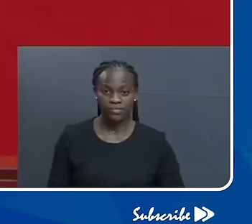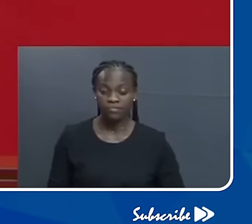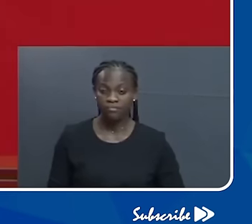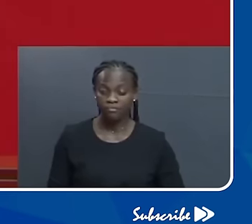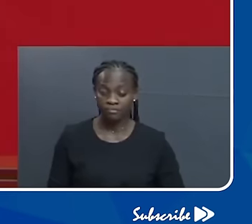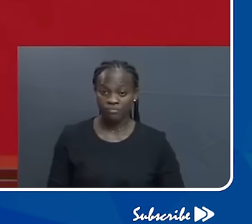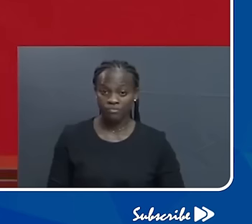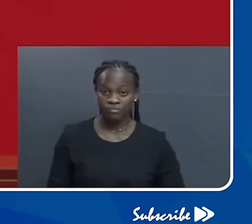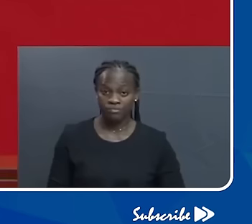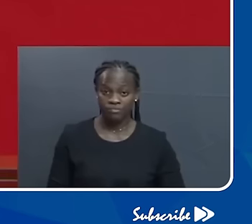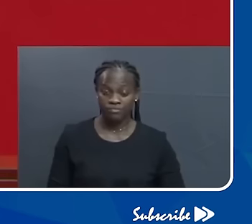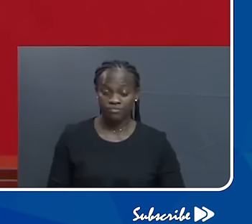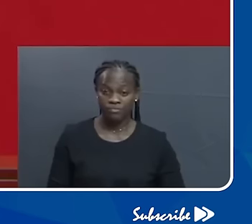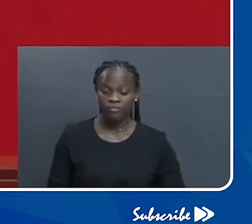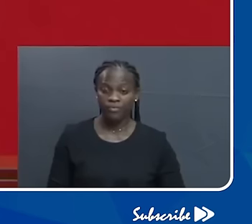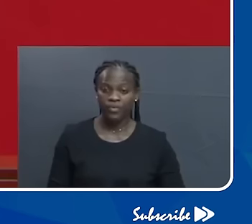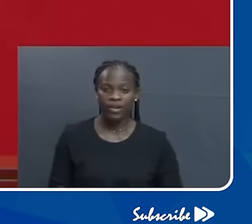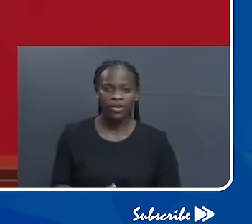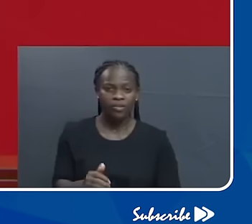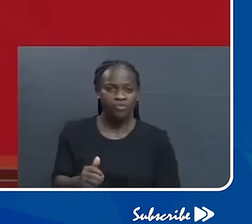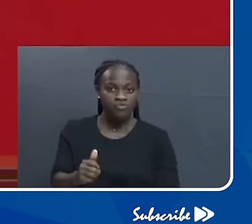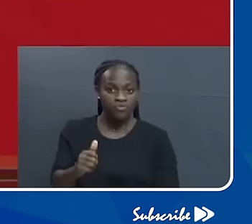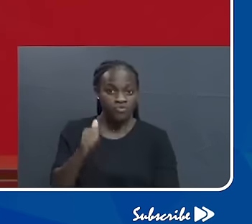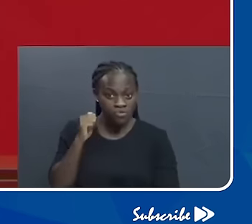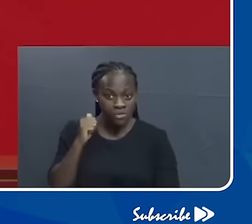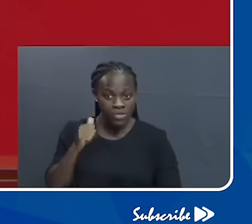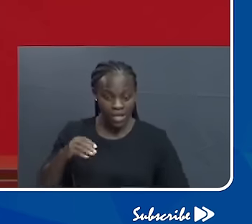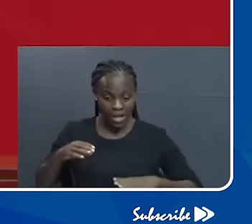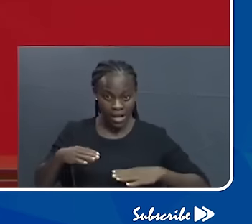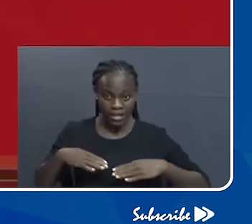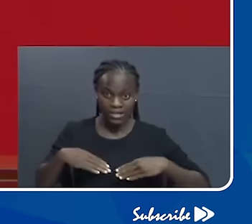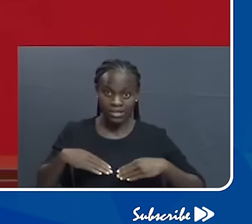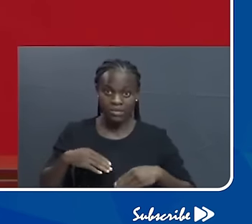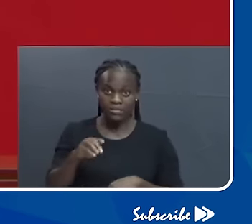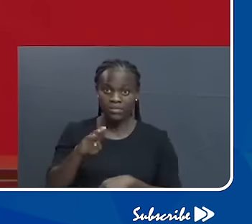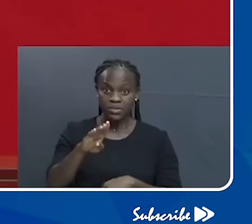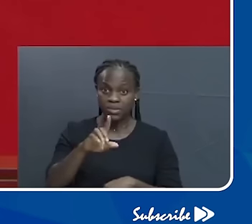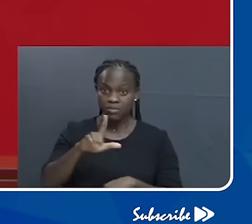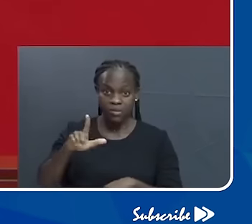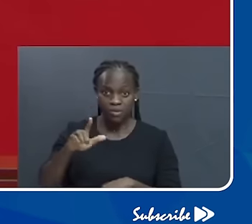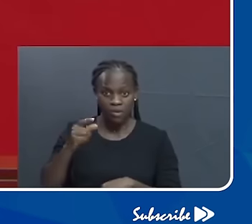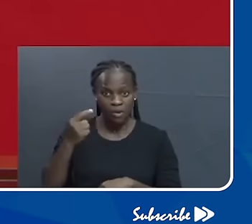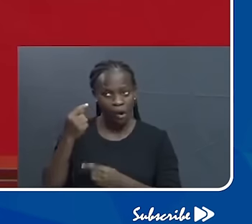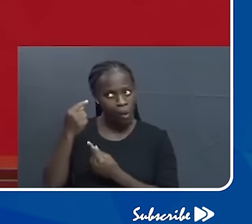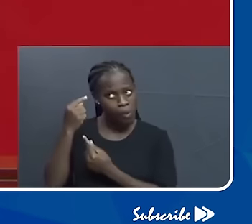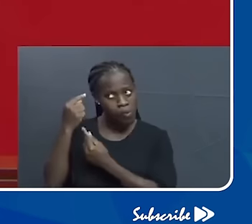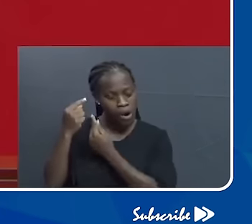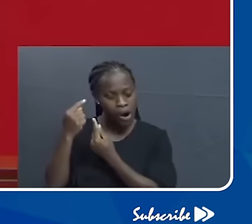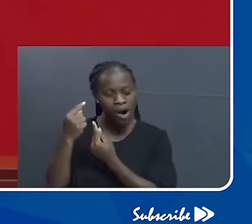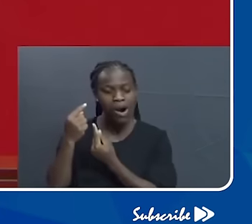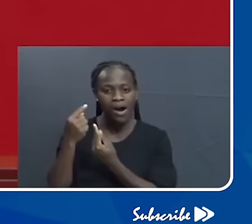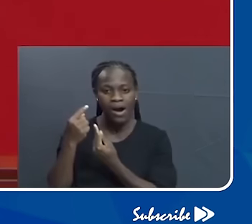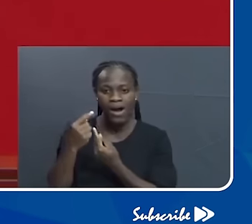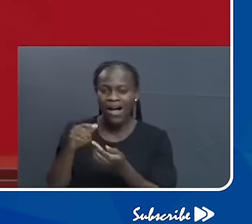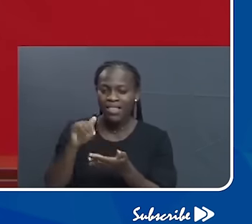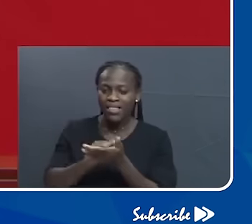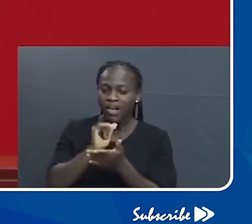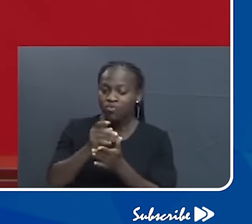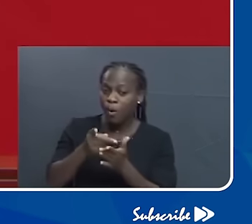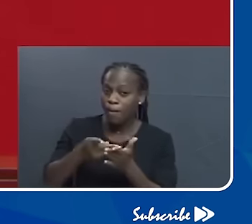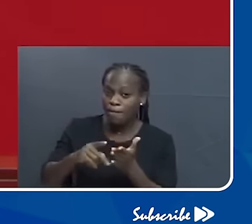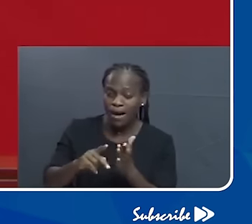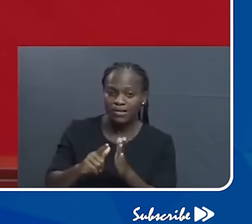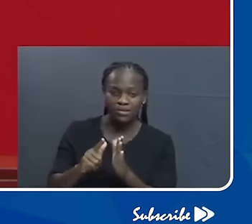refusal to even accept the bill for consideration falls outside the legal